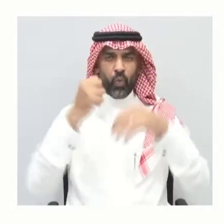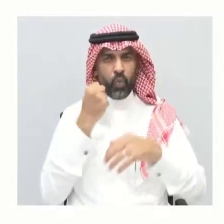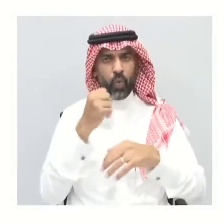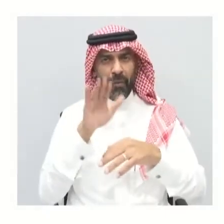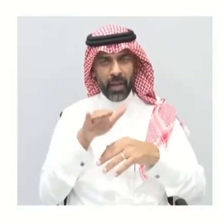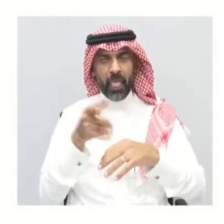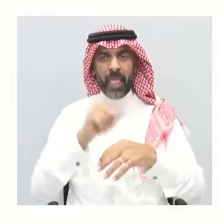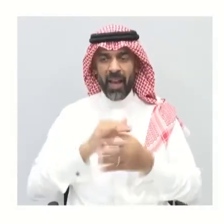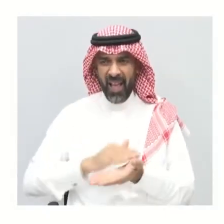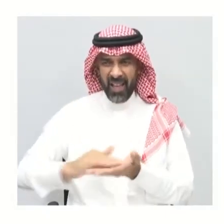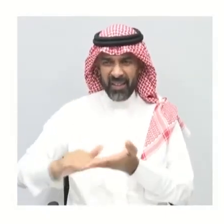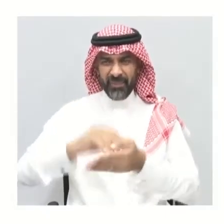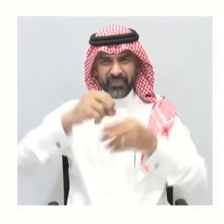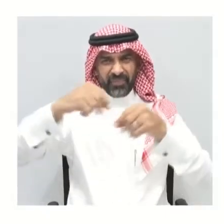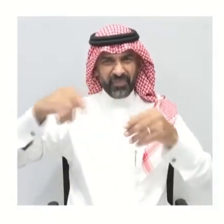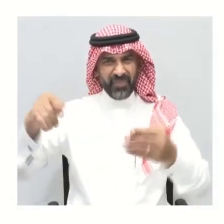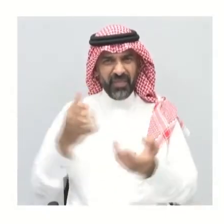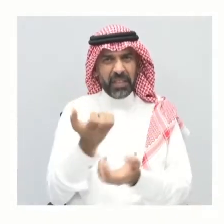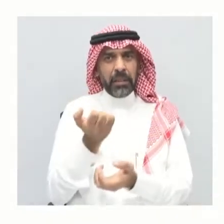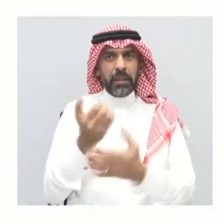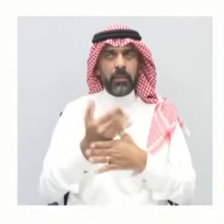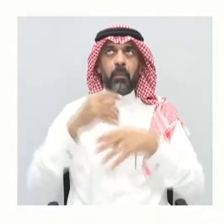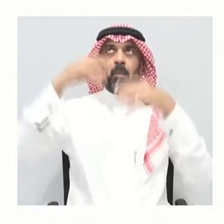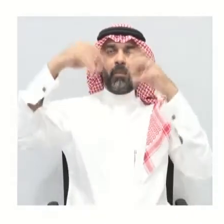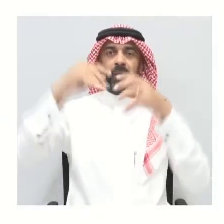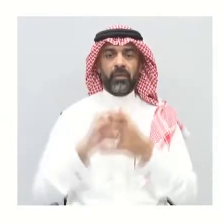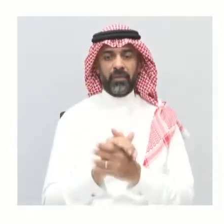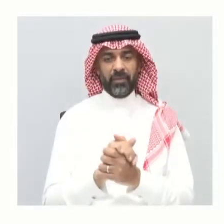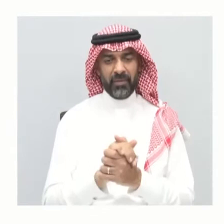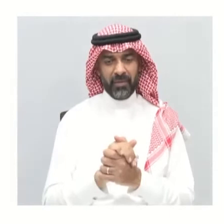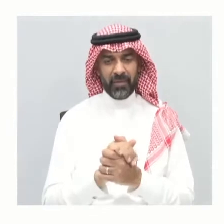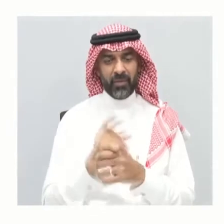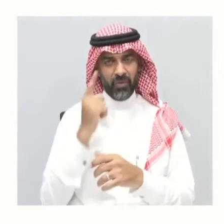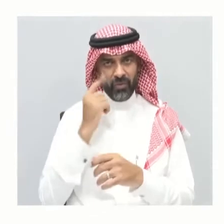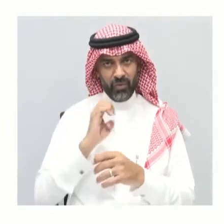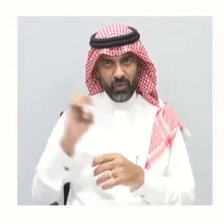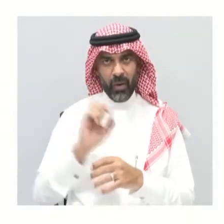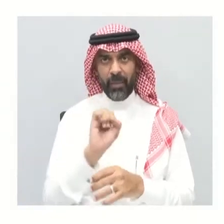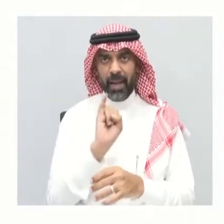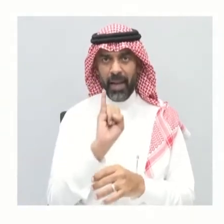yard got muddy. Let's write this down. It